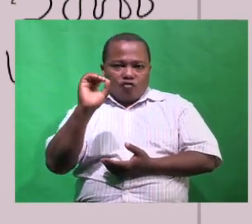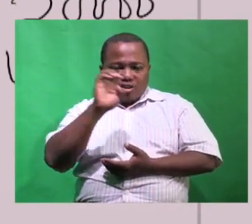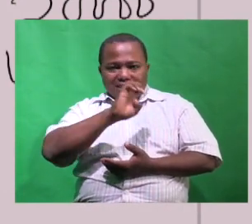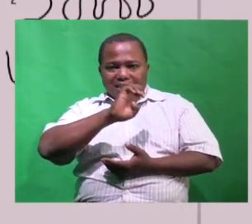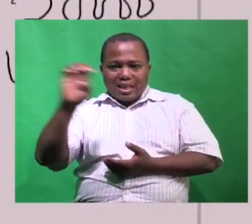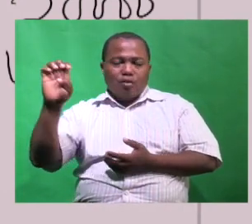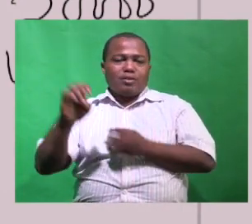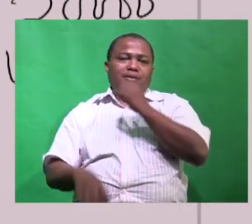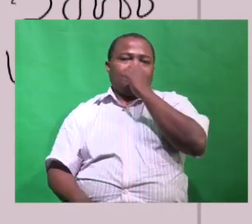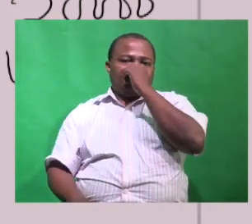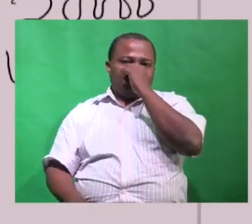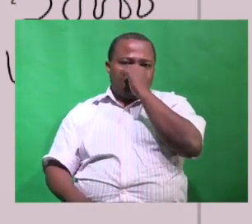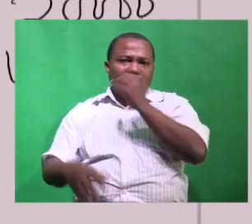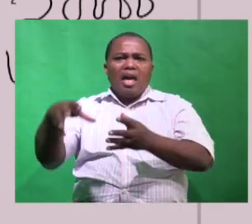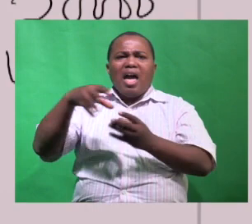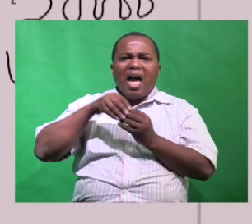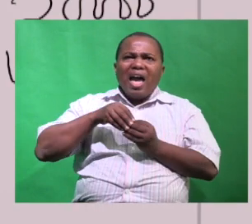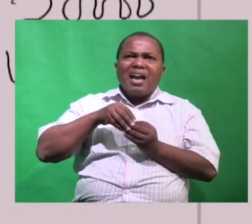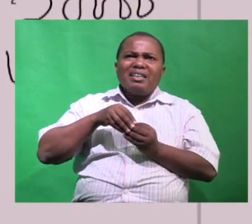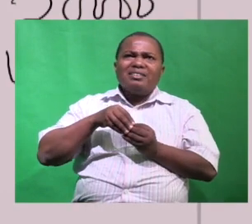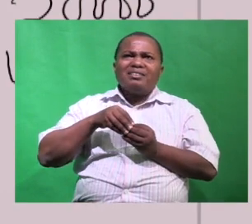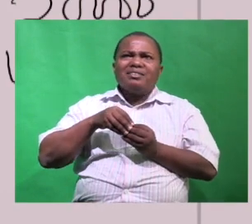And 18th,